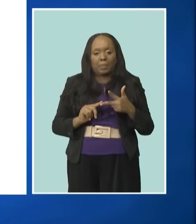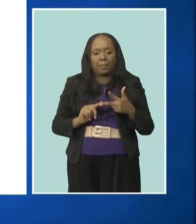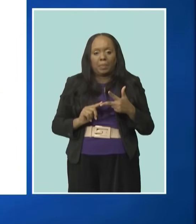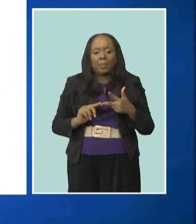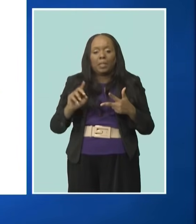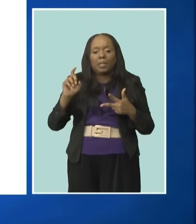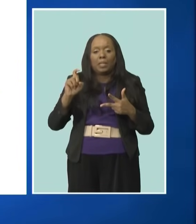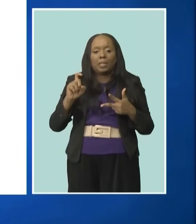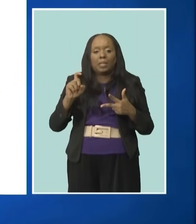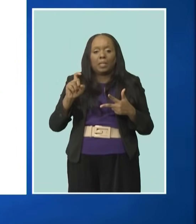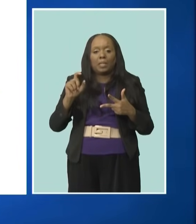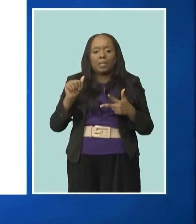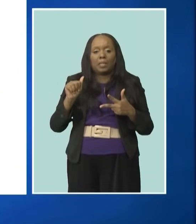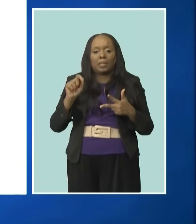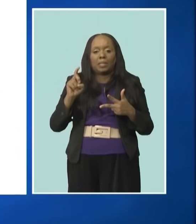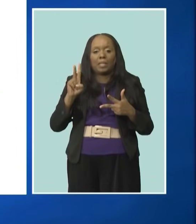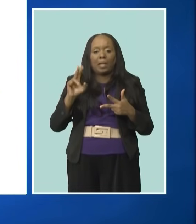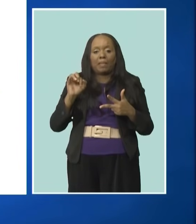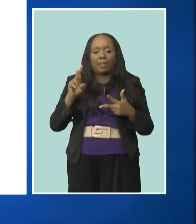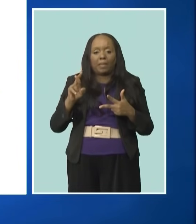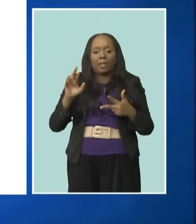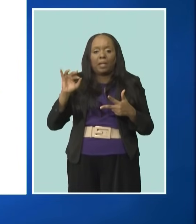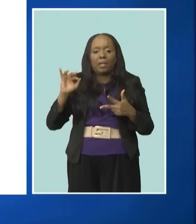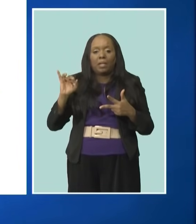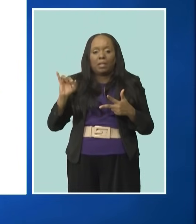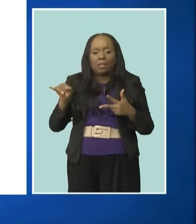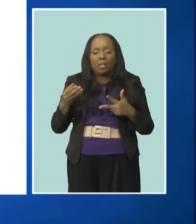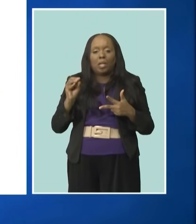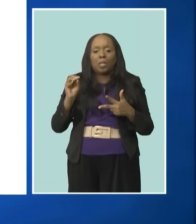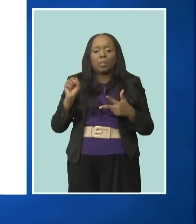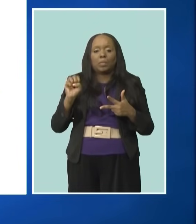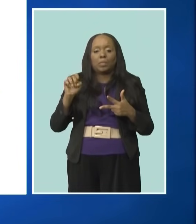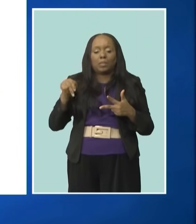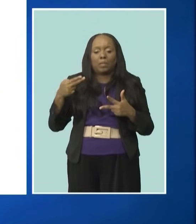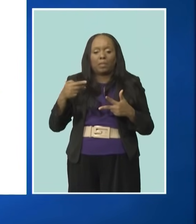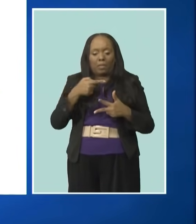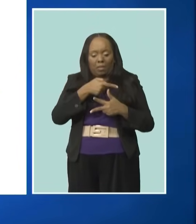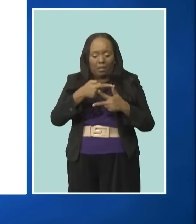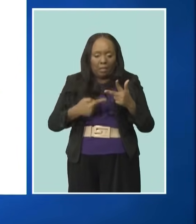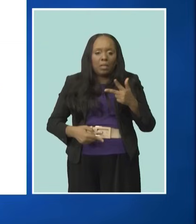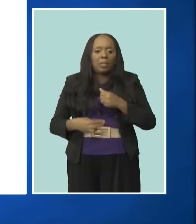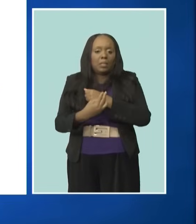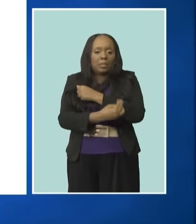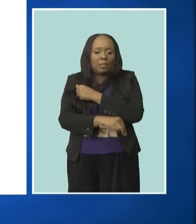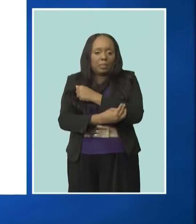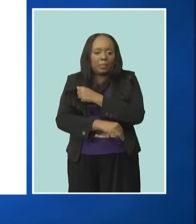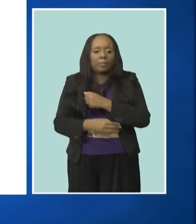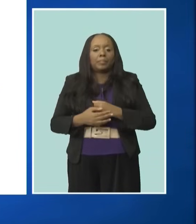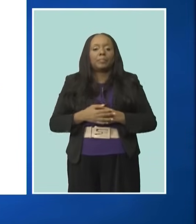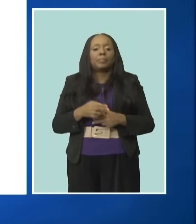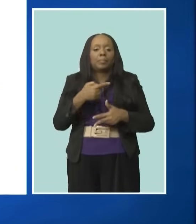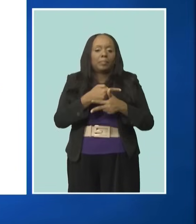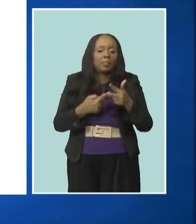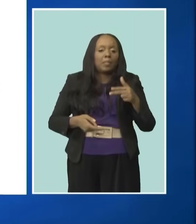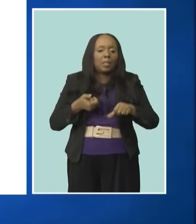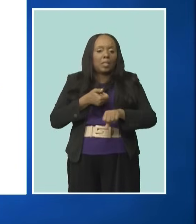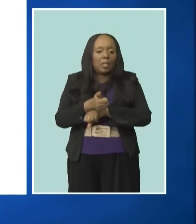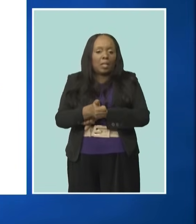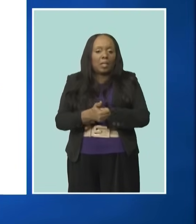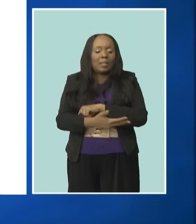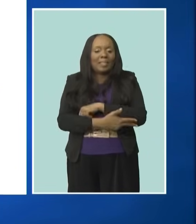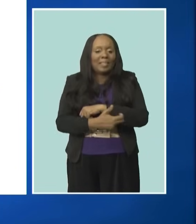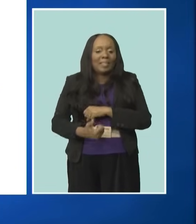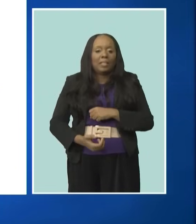Hill, and teenager Xavier Zaliko Joseph of Halls Road, Main Road. All 3 are